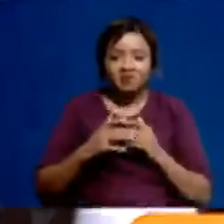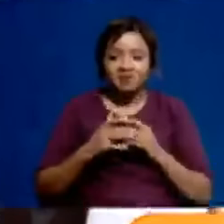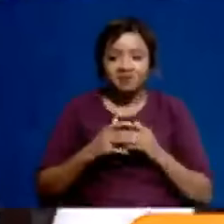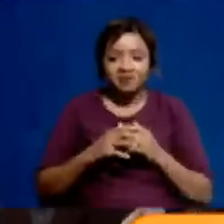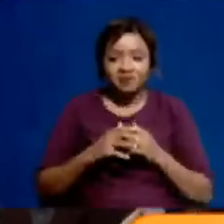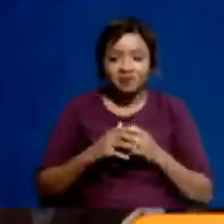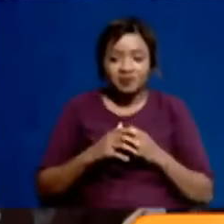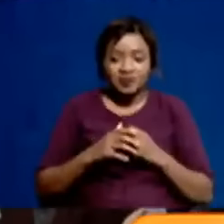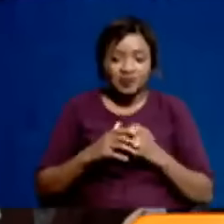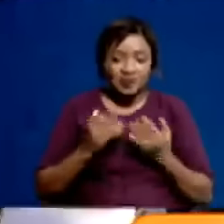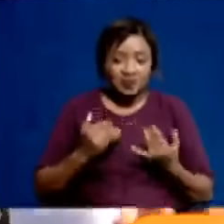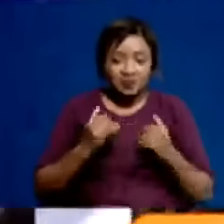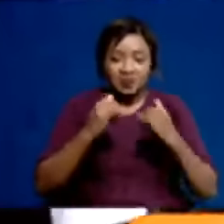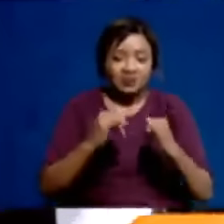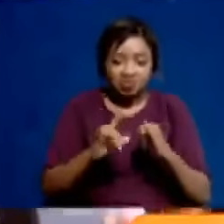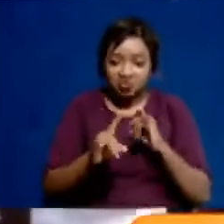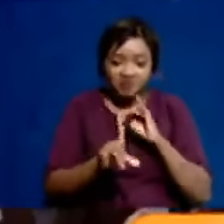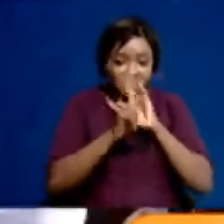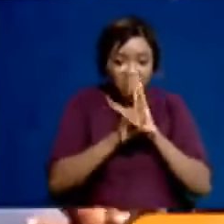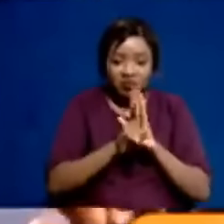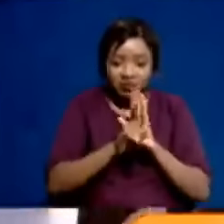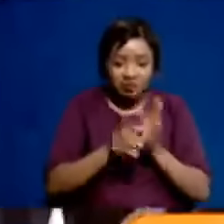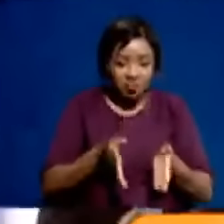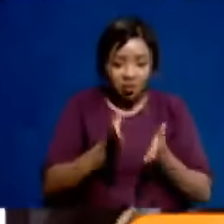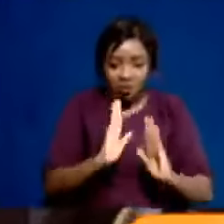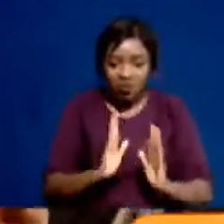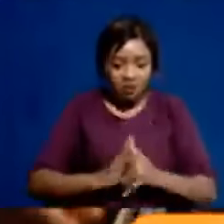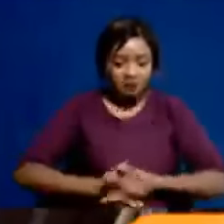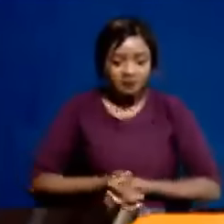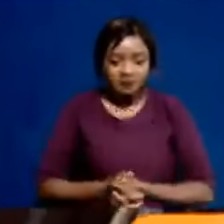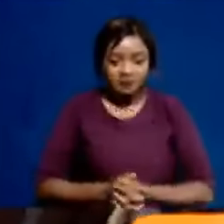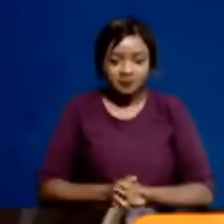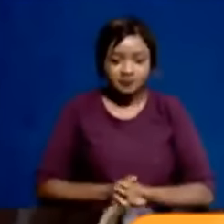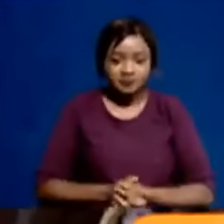total lack of enforcement of the traffic laws that are supposed to ensure safety.